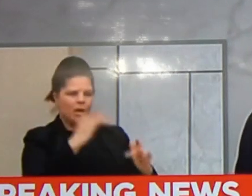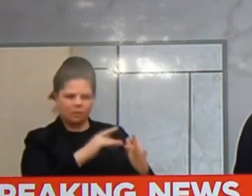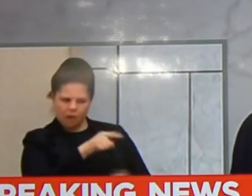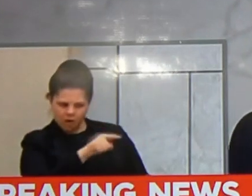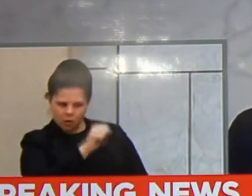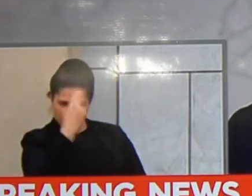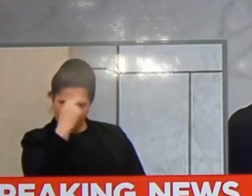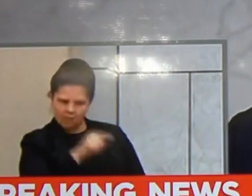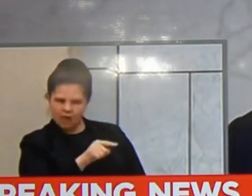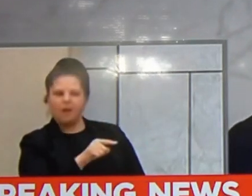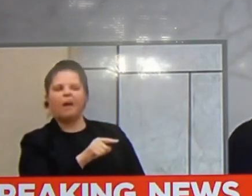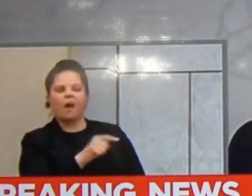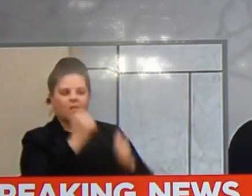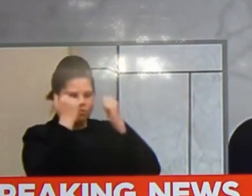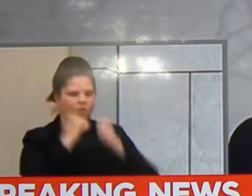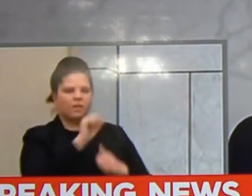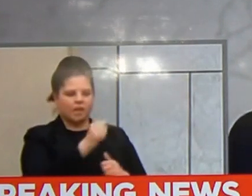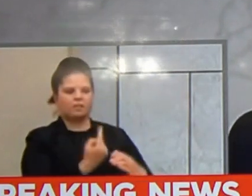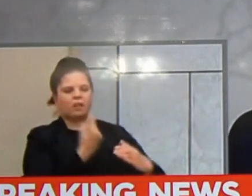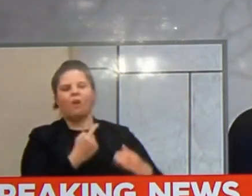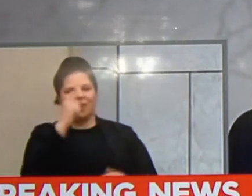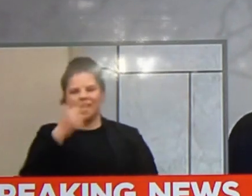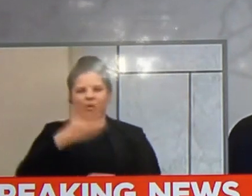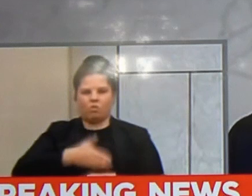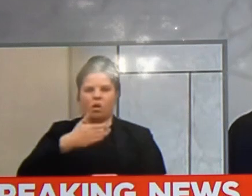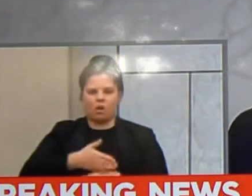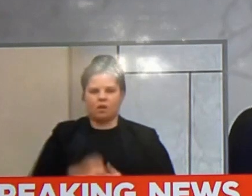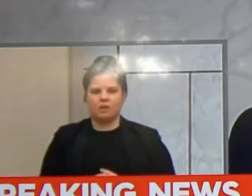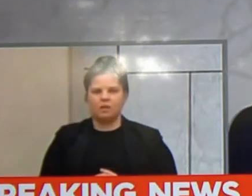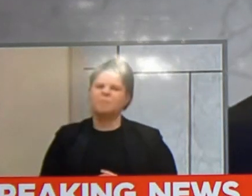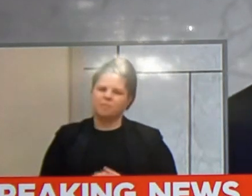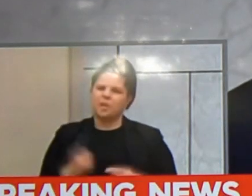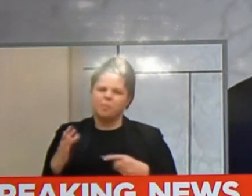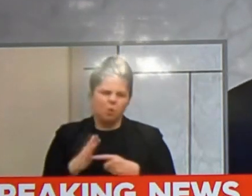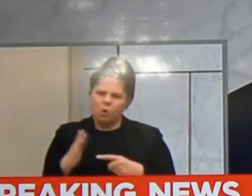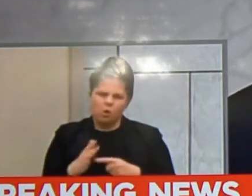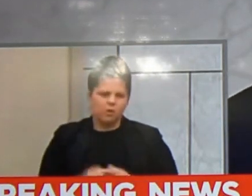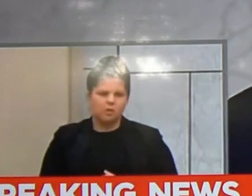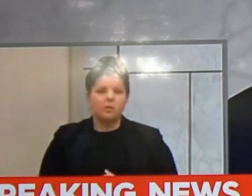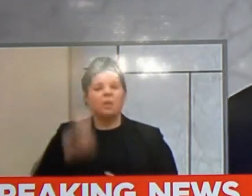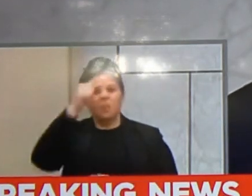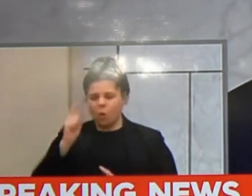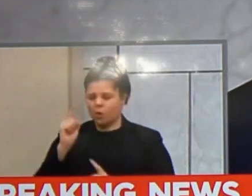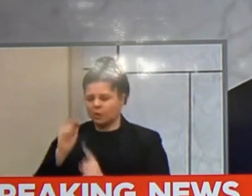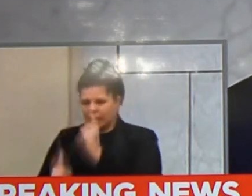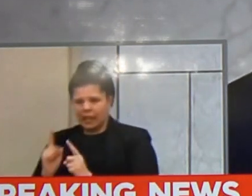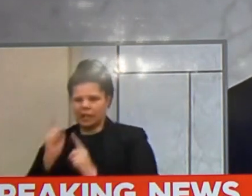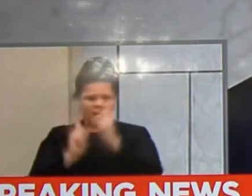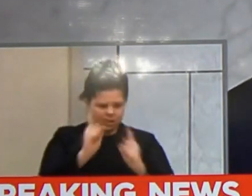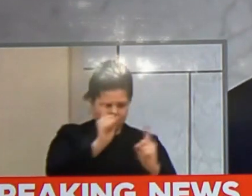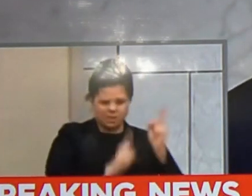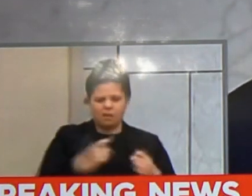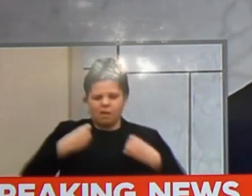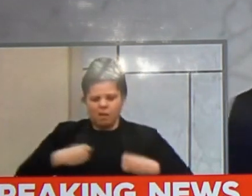Now, this is important to ensure that we don't get a lift-up of the virus that might be in many metropolitan areas and it gets